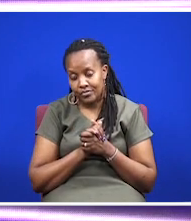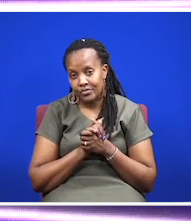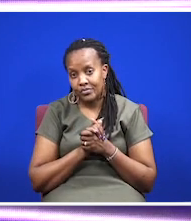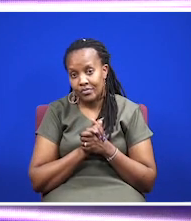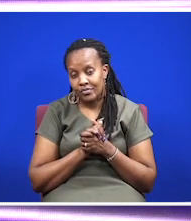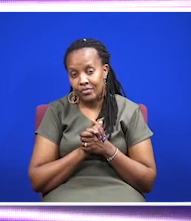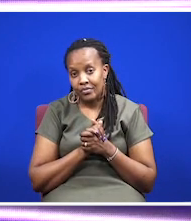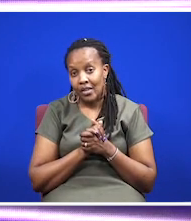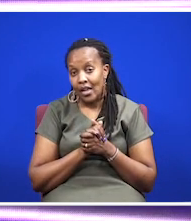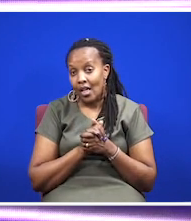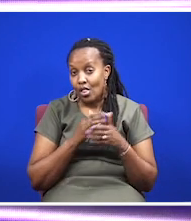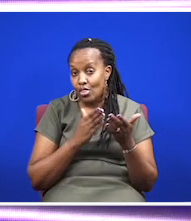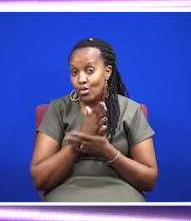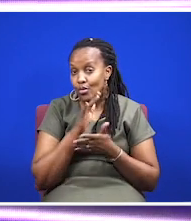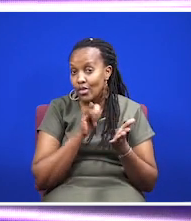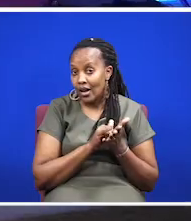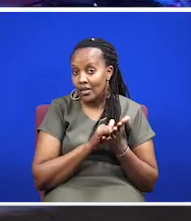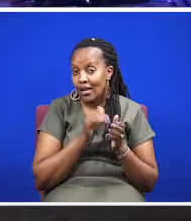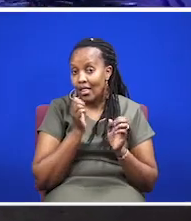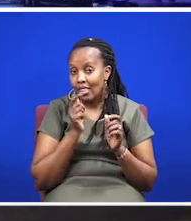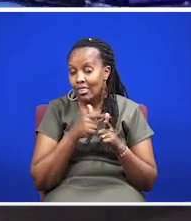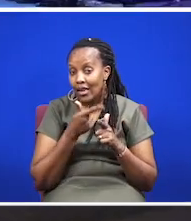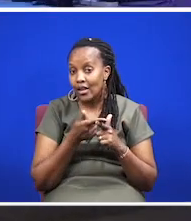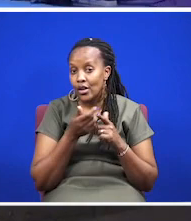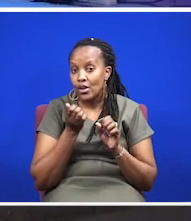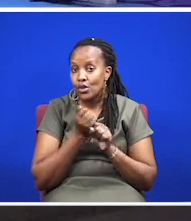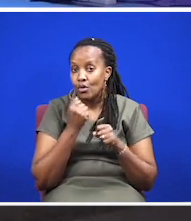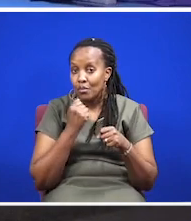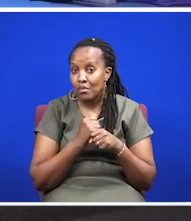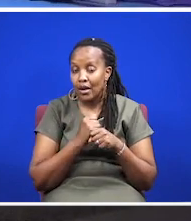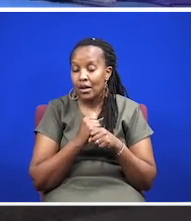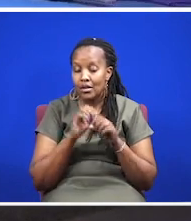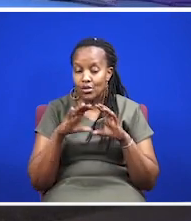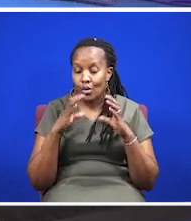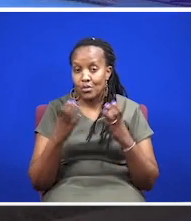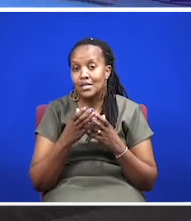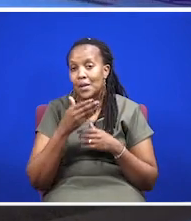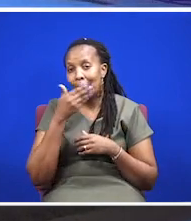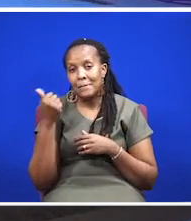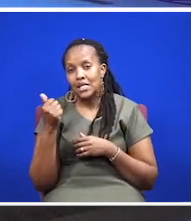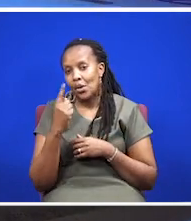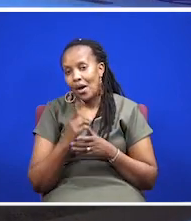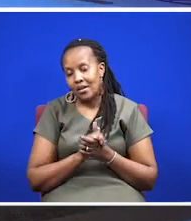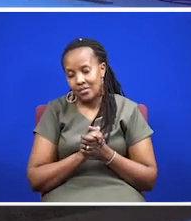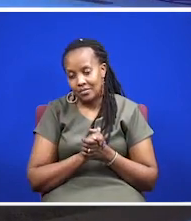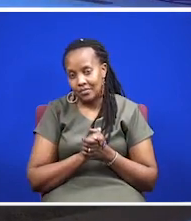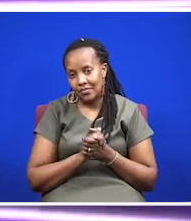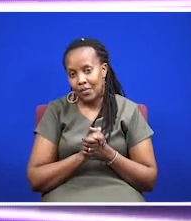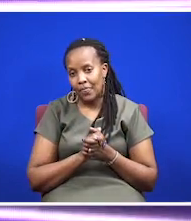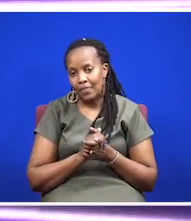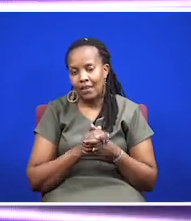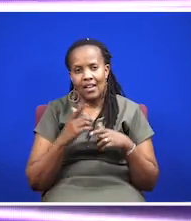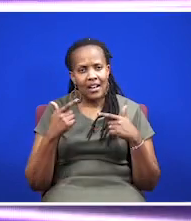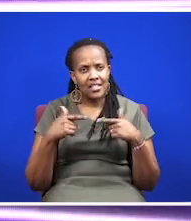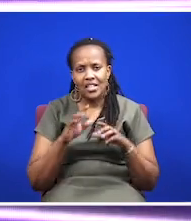your life. And in so doing, we will make our community a better community. Let us not be in the